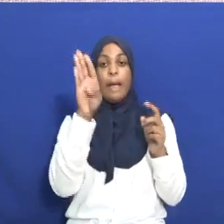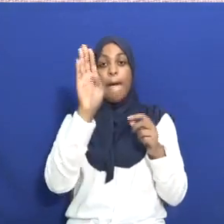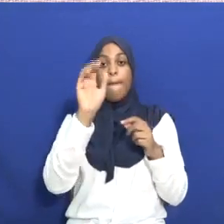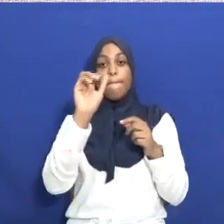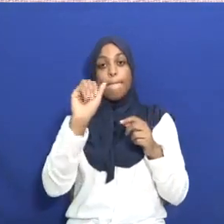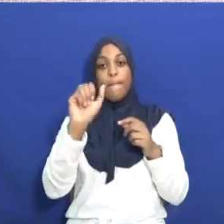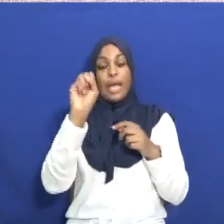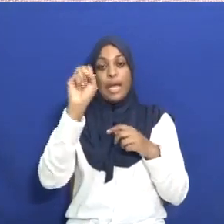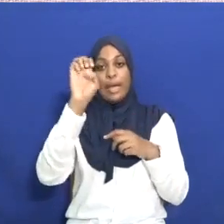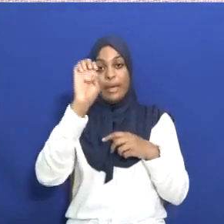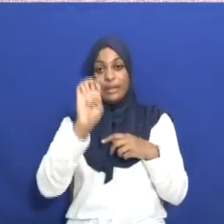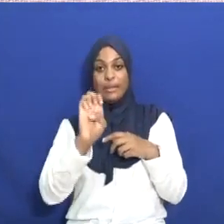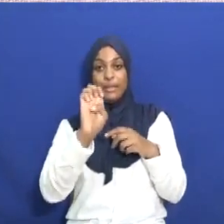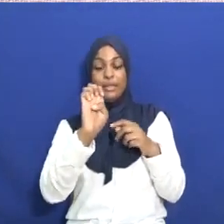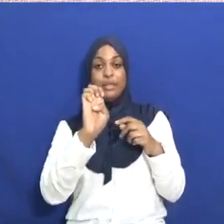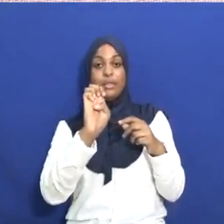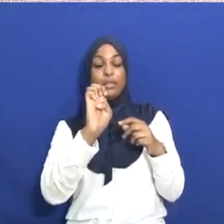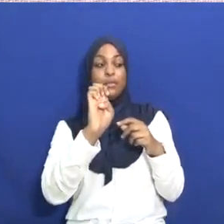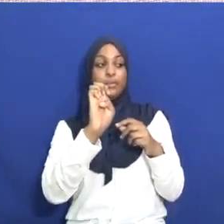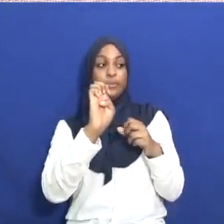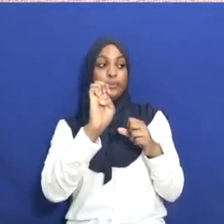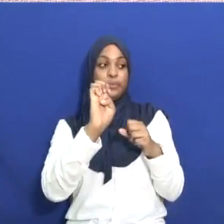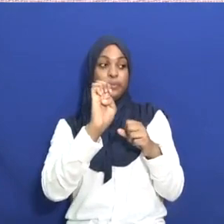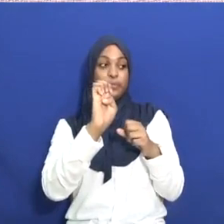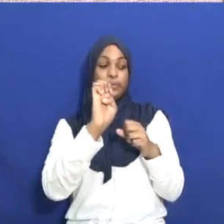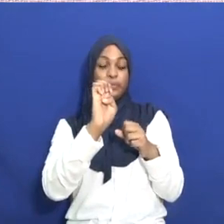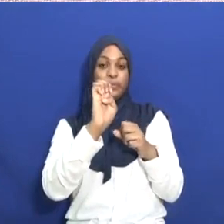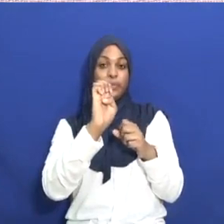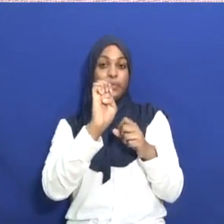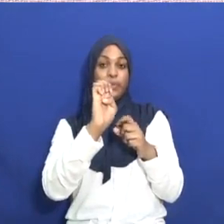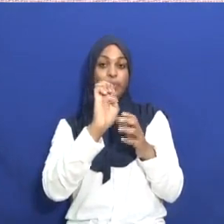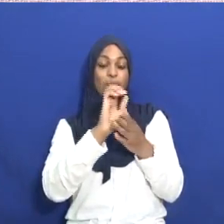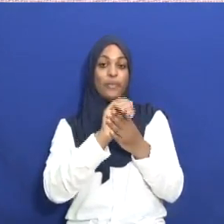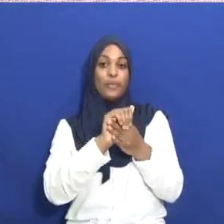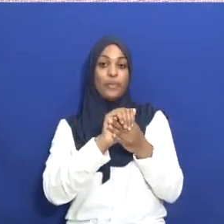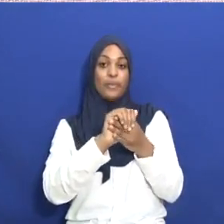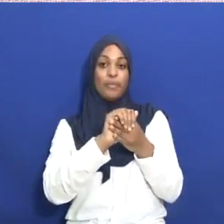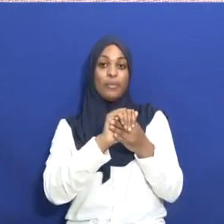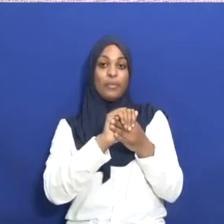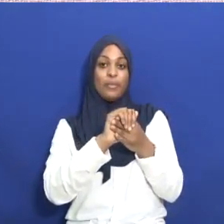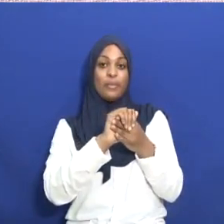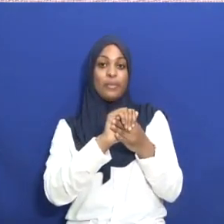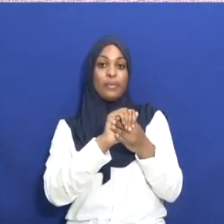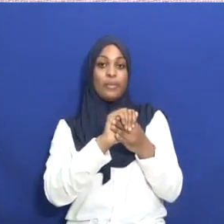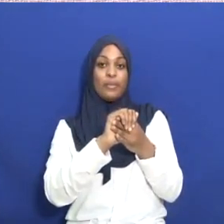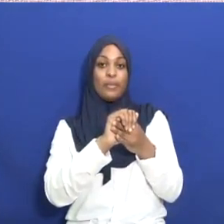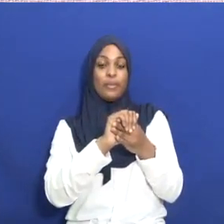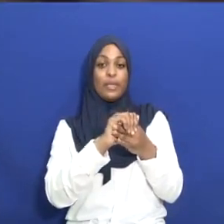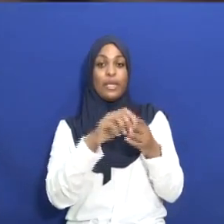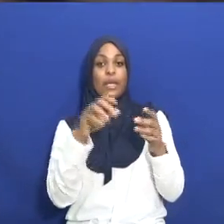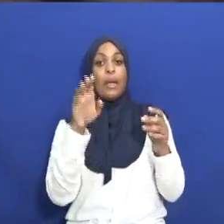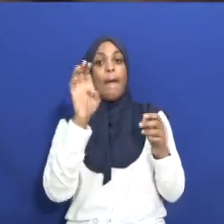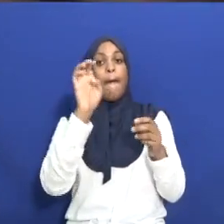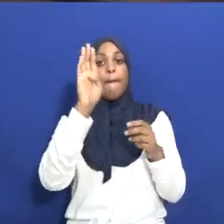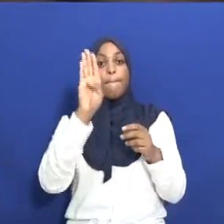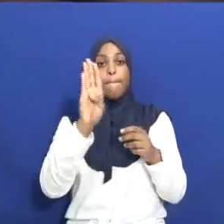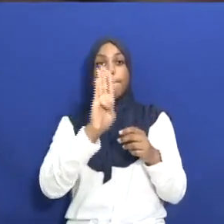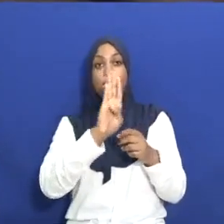2? Well, a base is a number 6. So